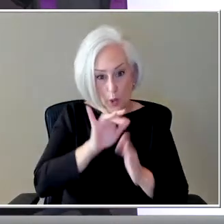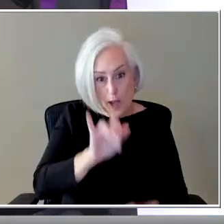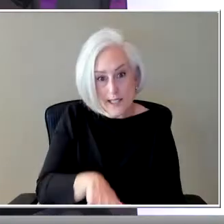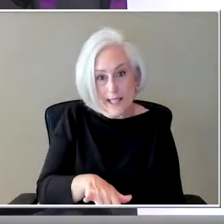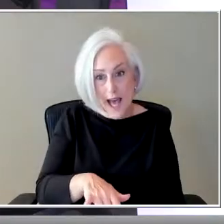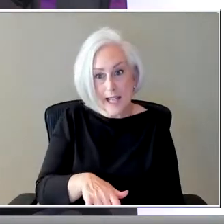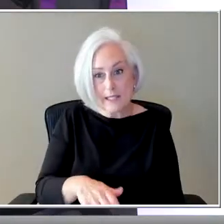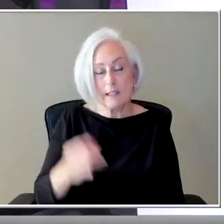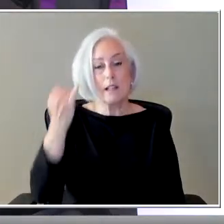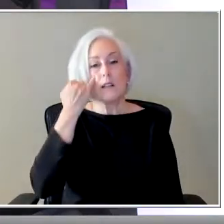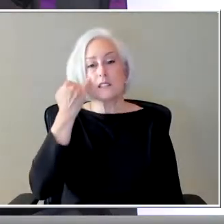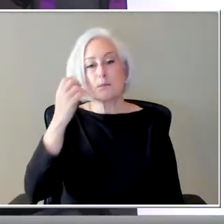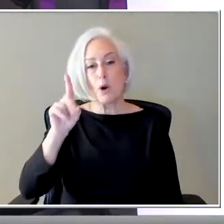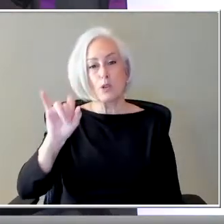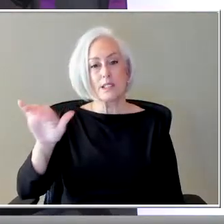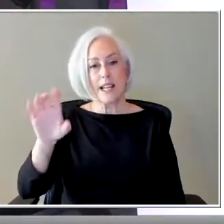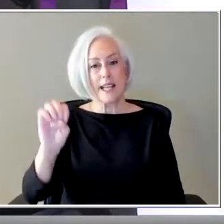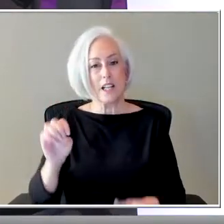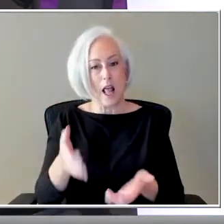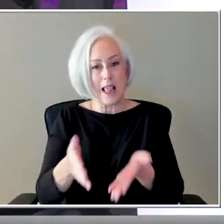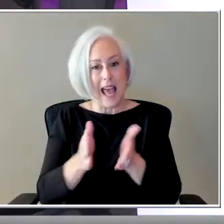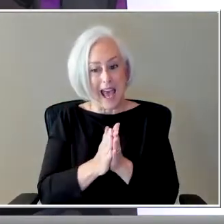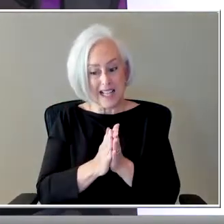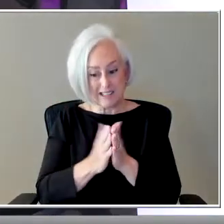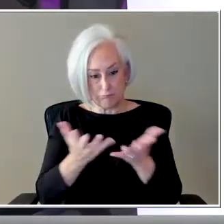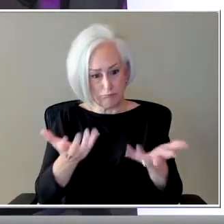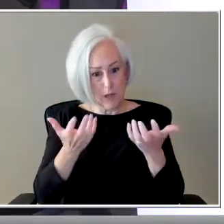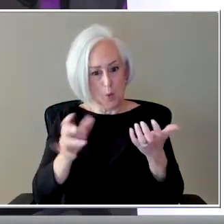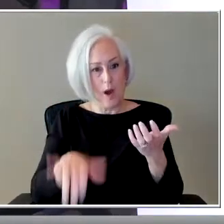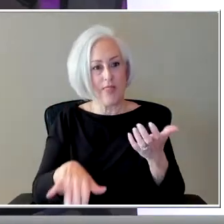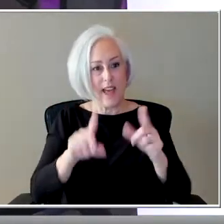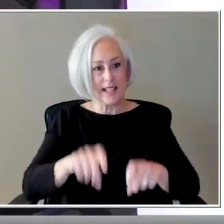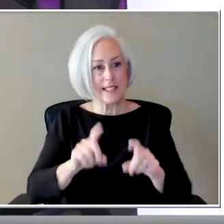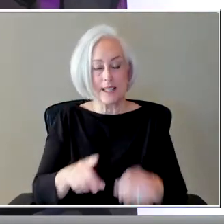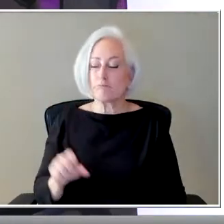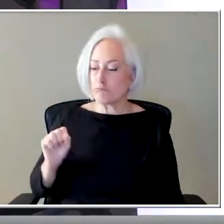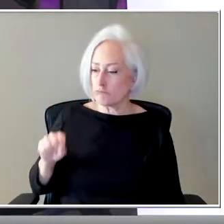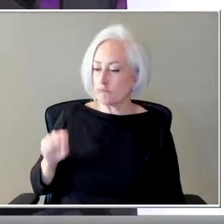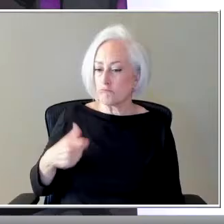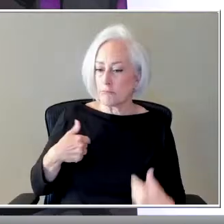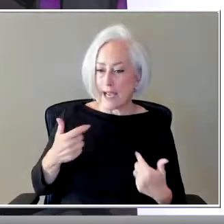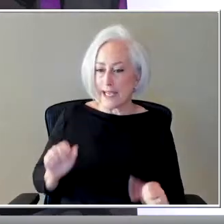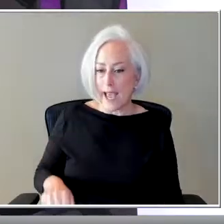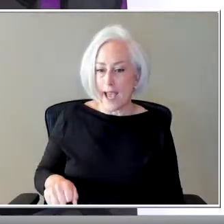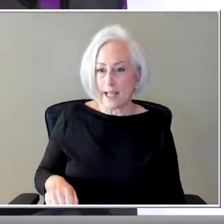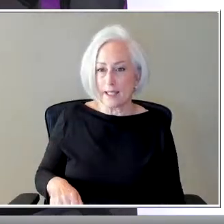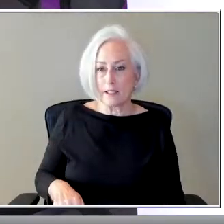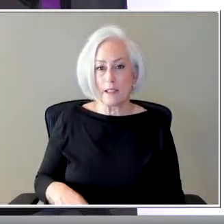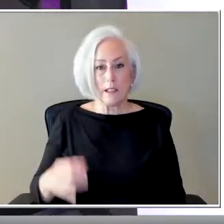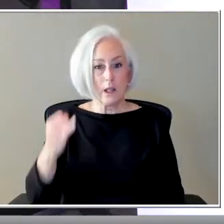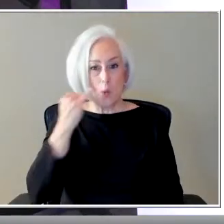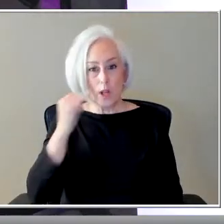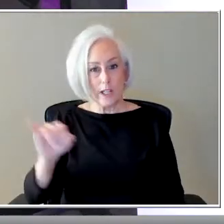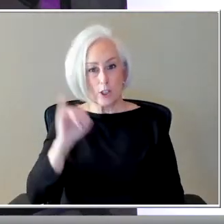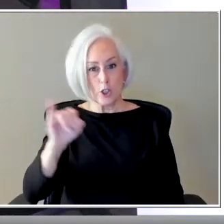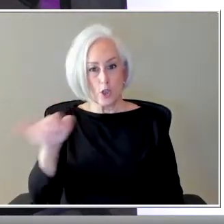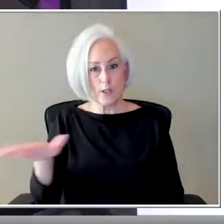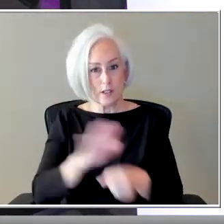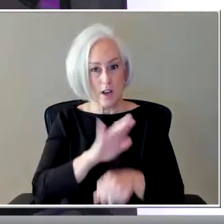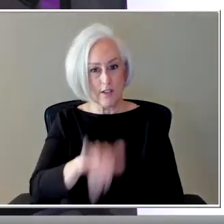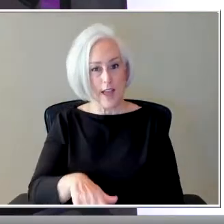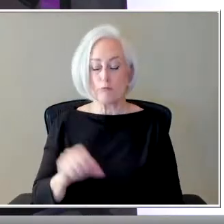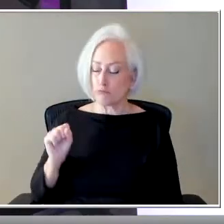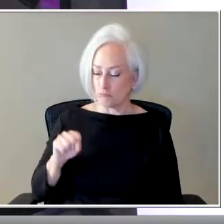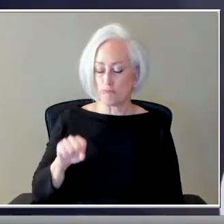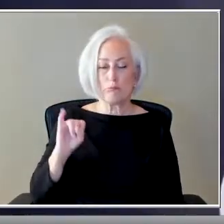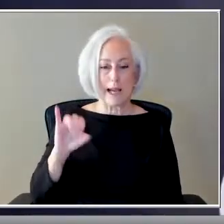want this test, could you have ordered it for her? Yes. Yes. And does insurance cover that typically? Yes, there's codes, ICD codes that cover it.